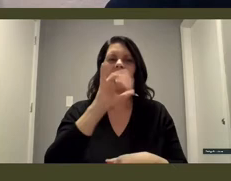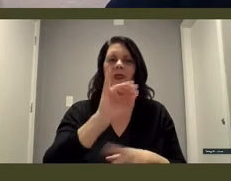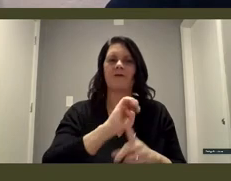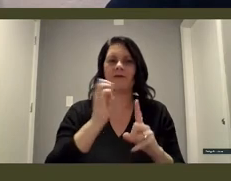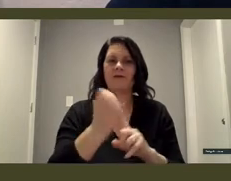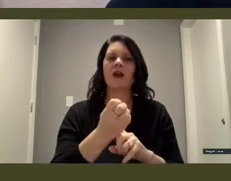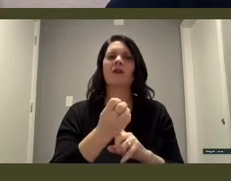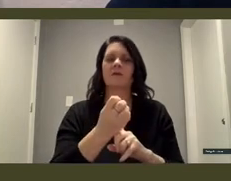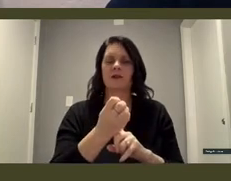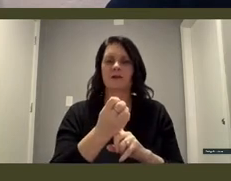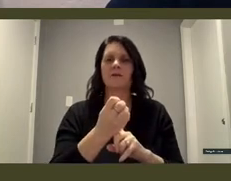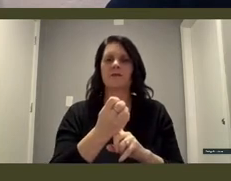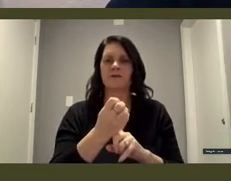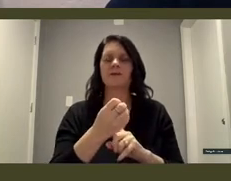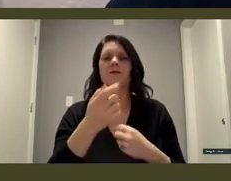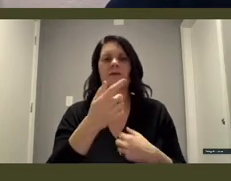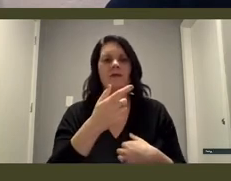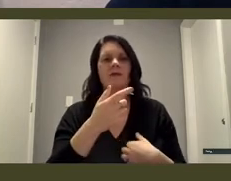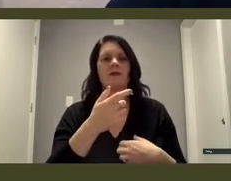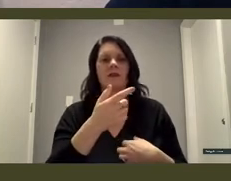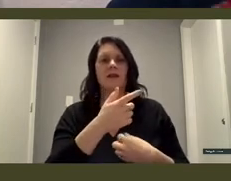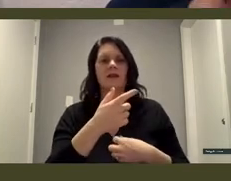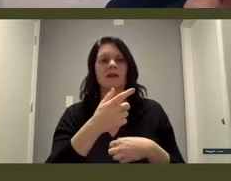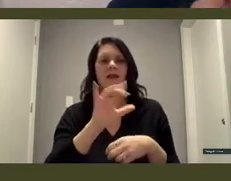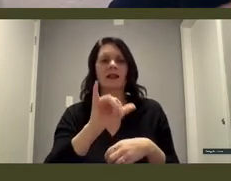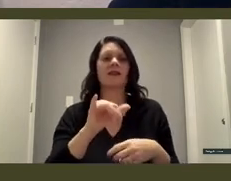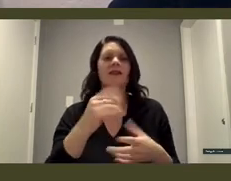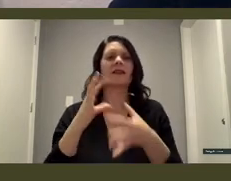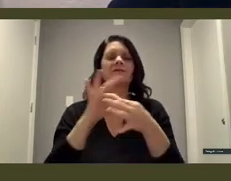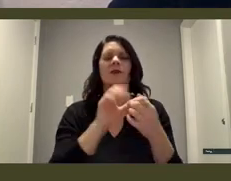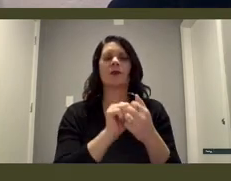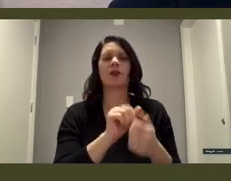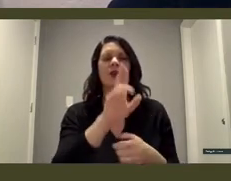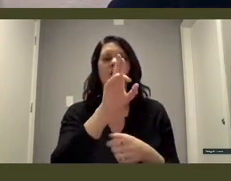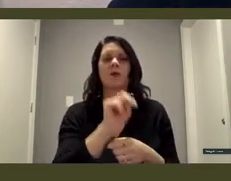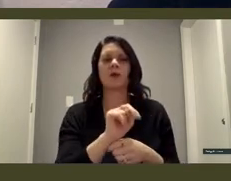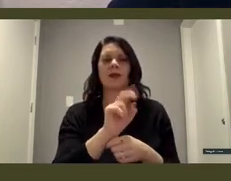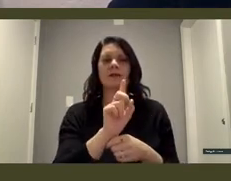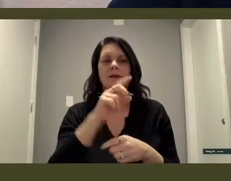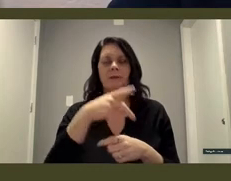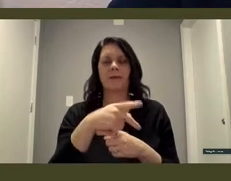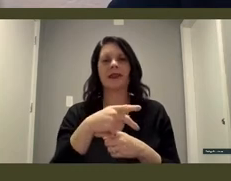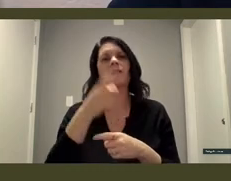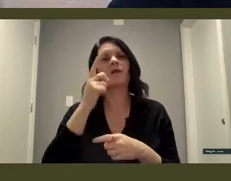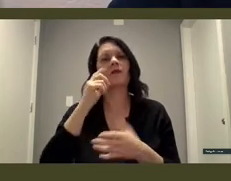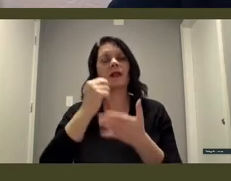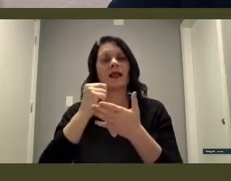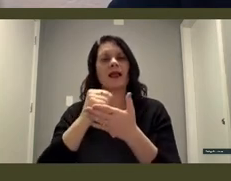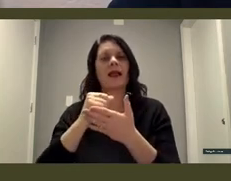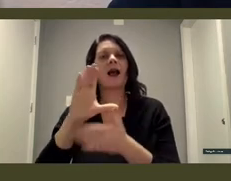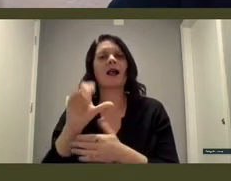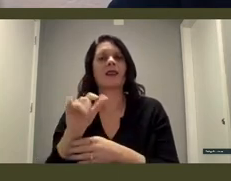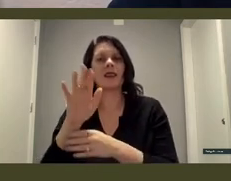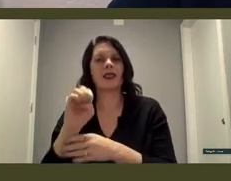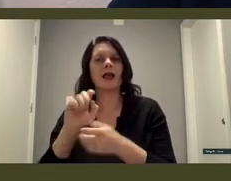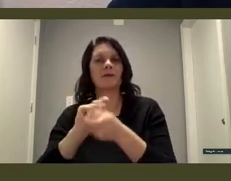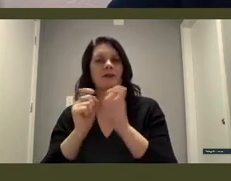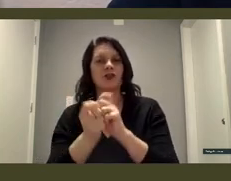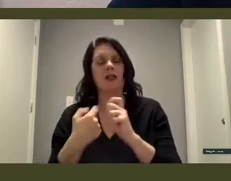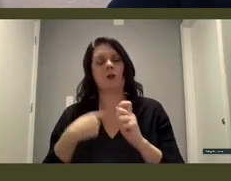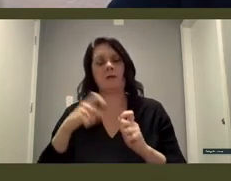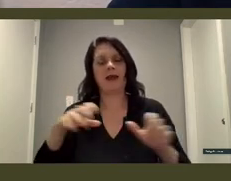because that is what is going to be the end thereof of humanity due to climate change if we don't act right now. And I